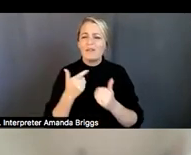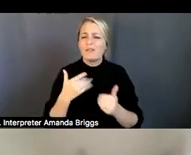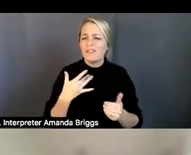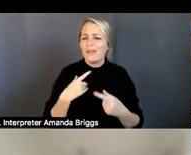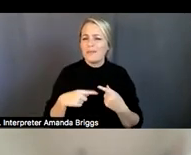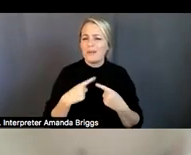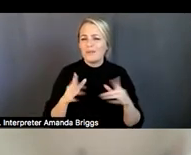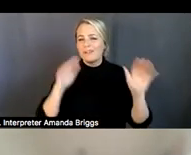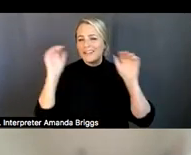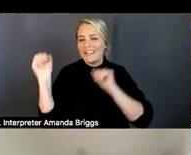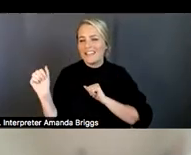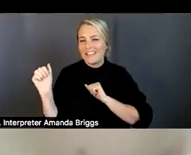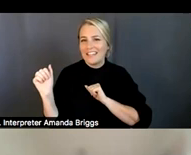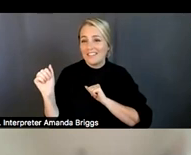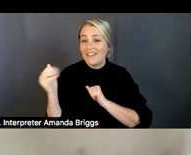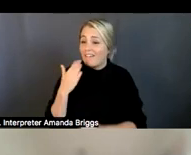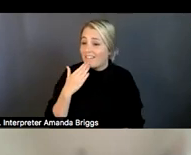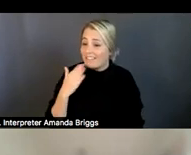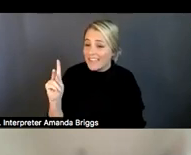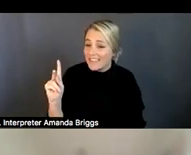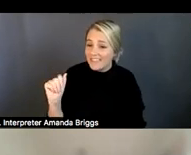Thank you so much, Kate.